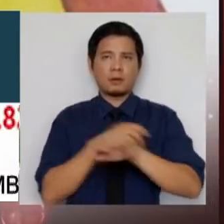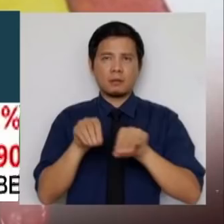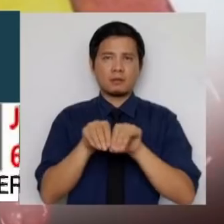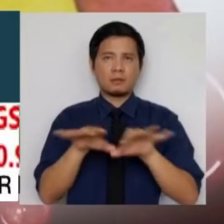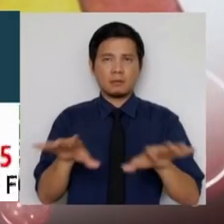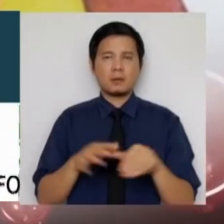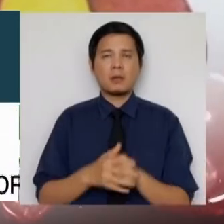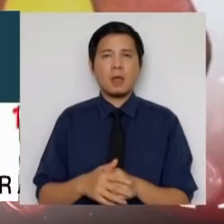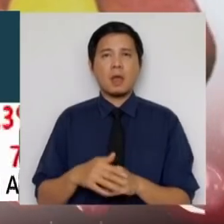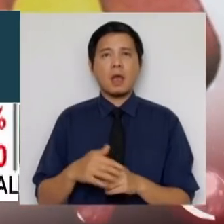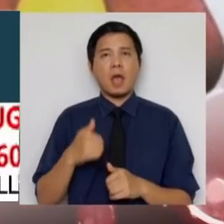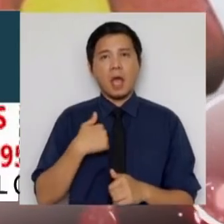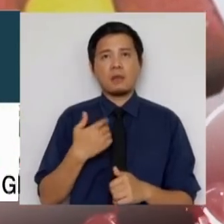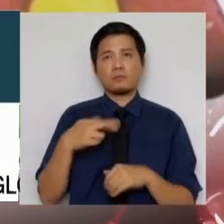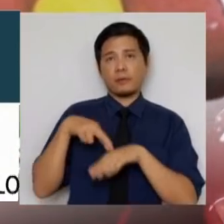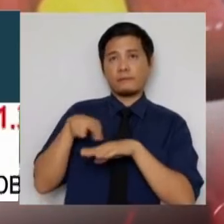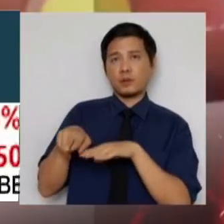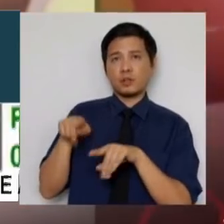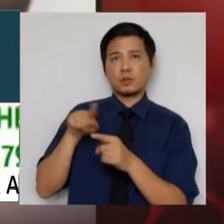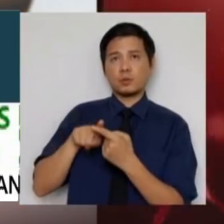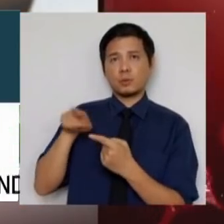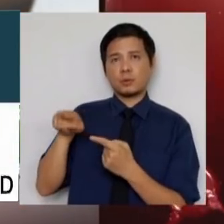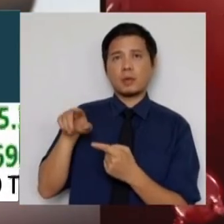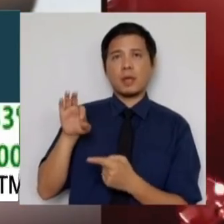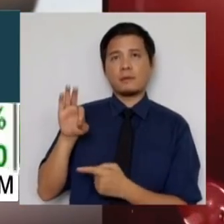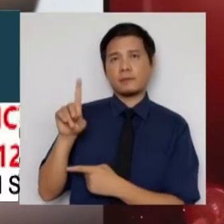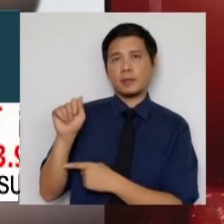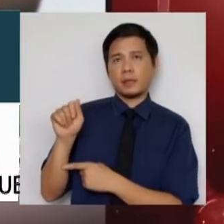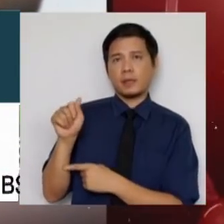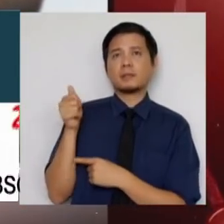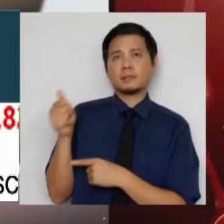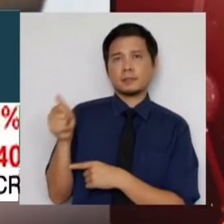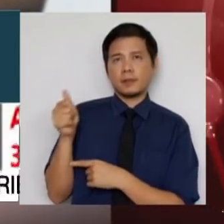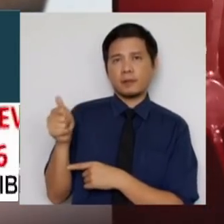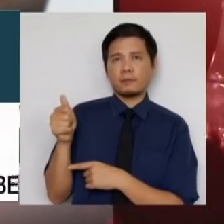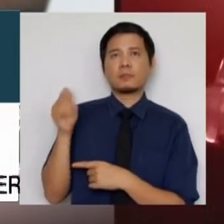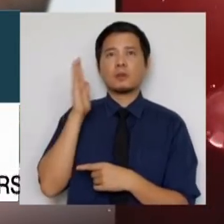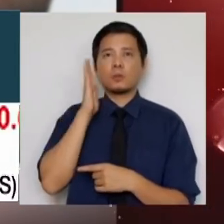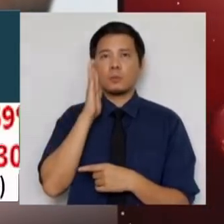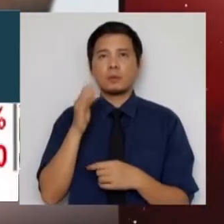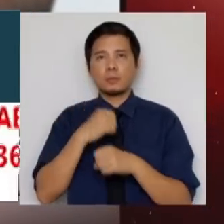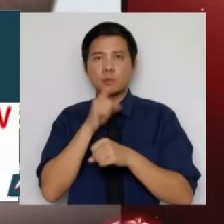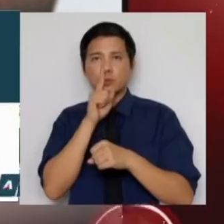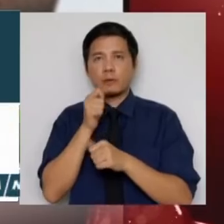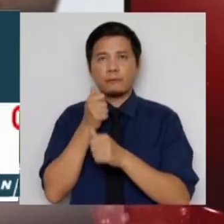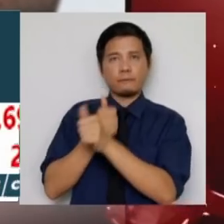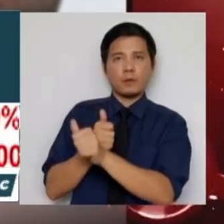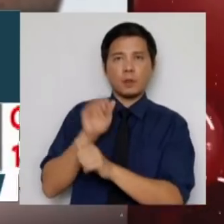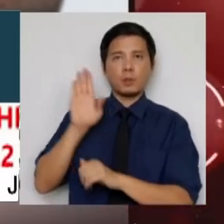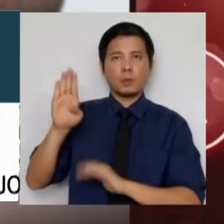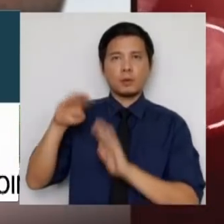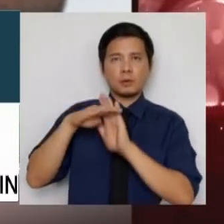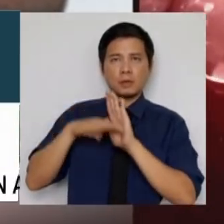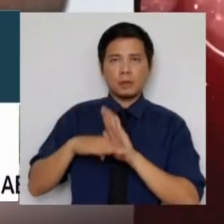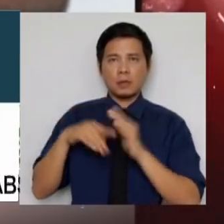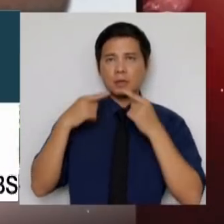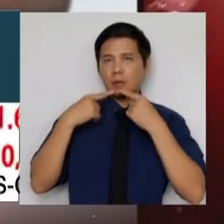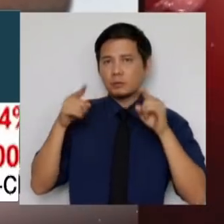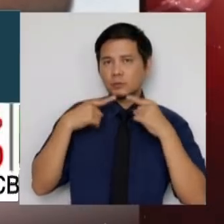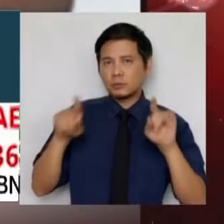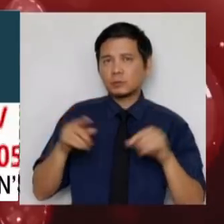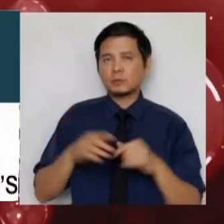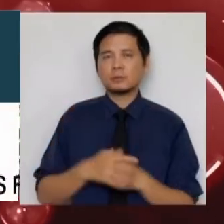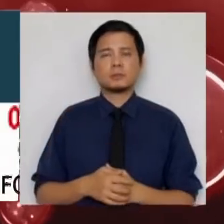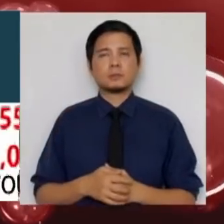defer to the FDA to exercise its police powers as well and to bring forward the necessary